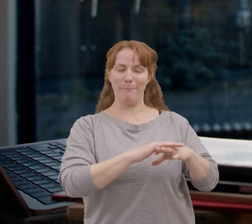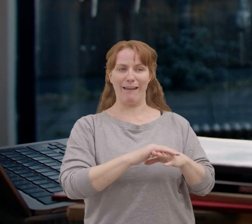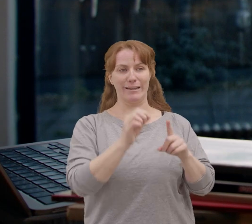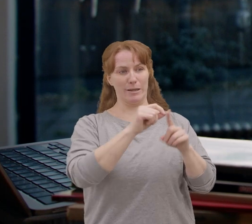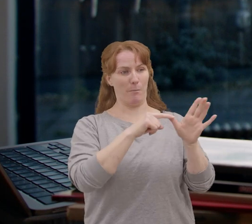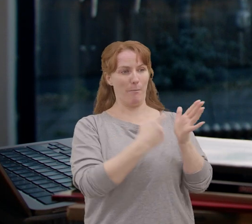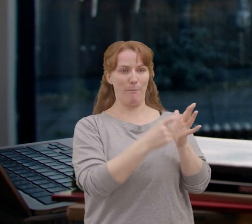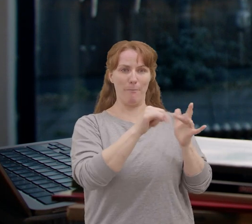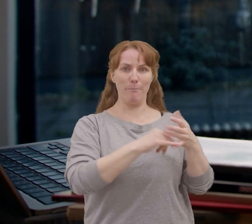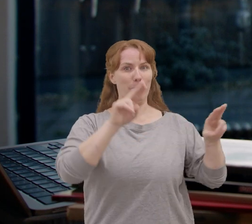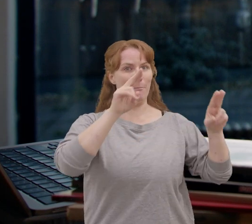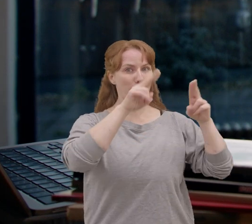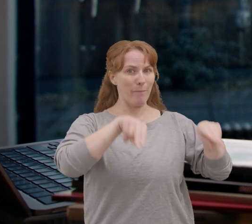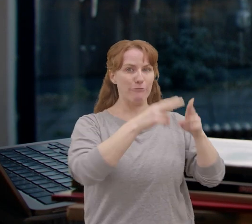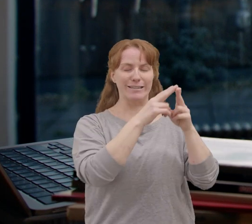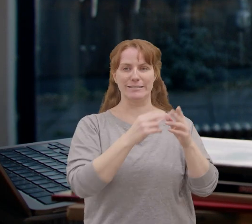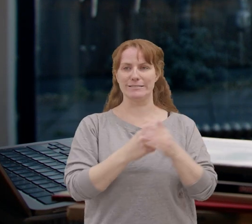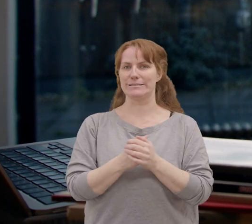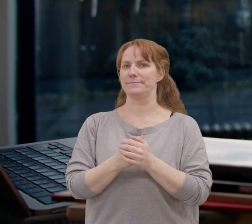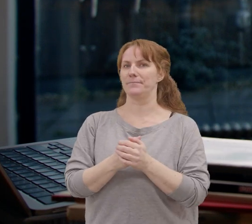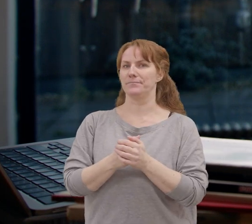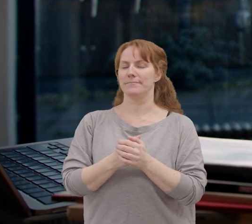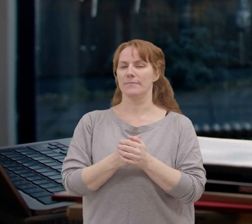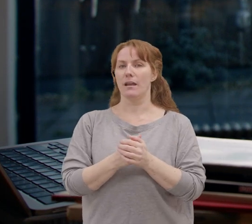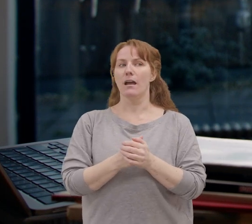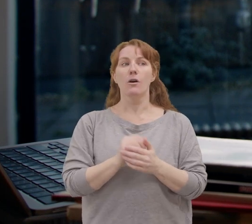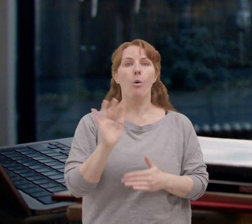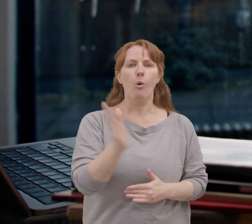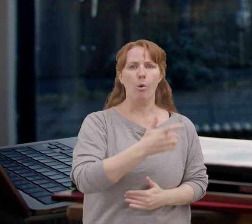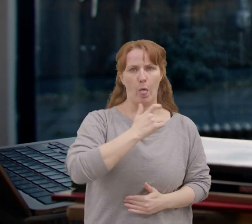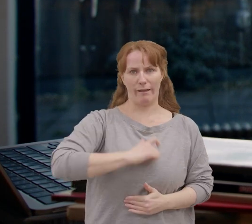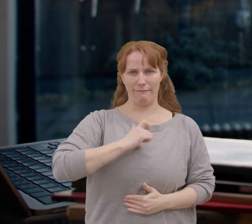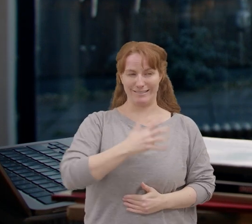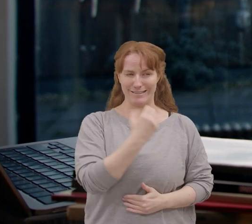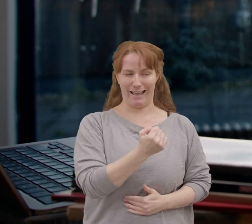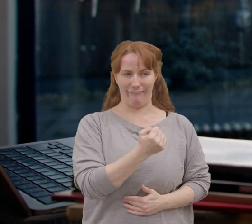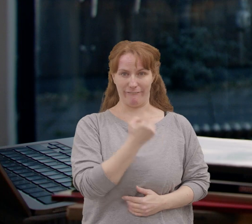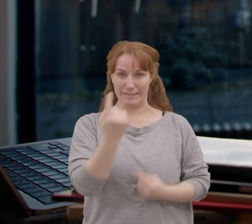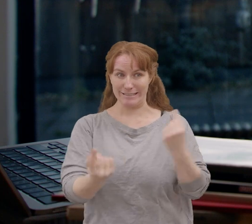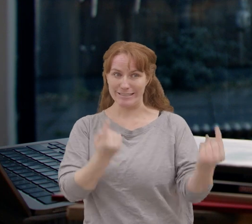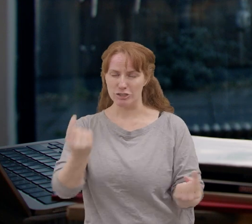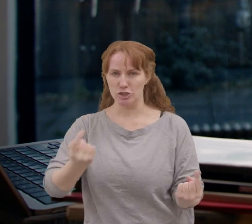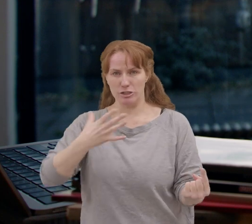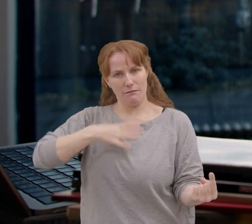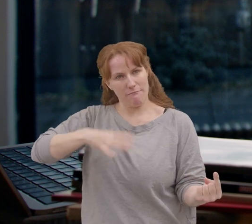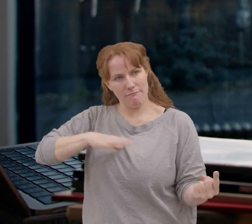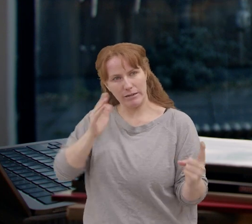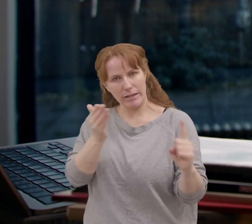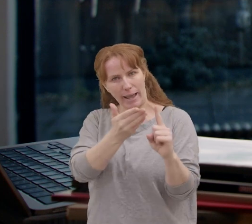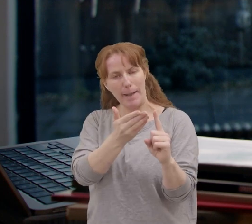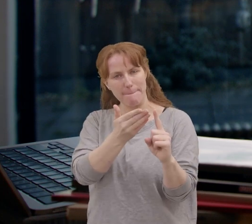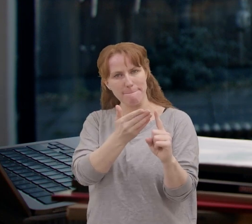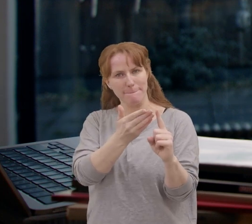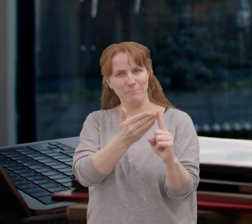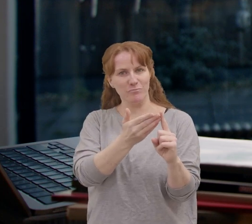Once you've done this for your main character, you need to do it for all the other characters in the scene. There are no characters in that scene by accident. They all have their